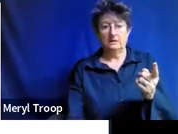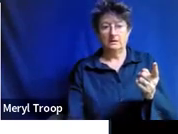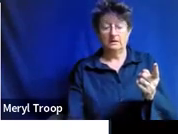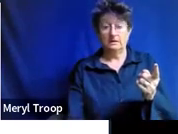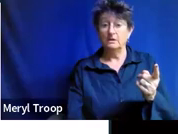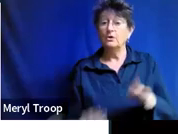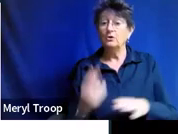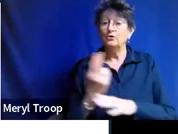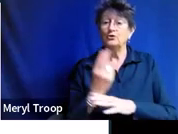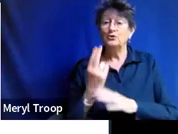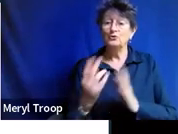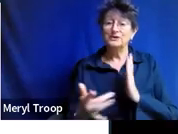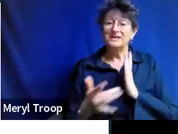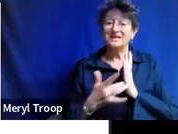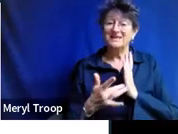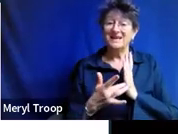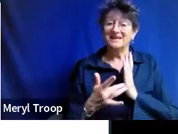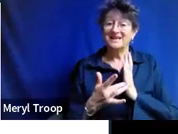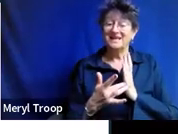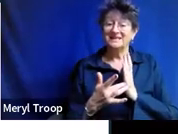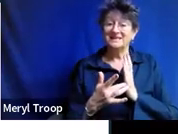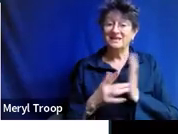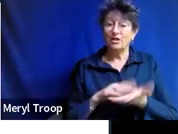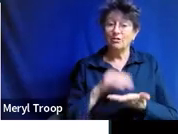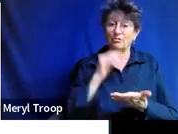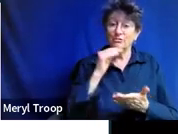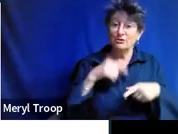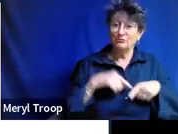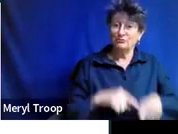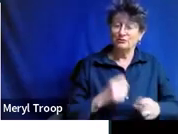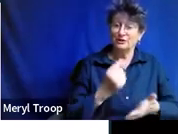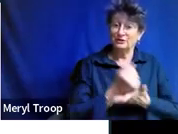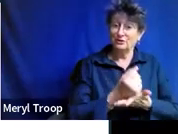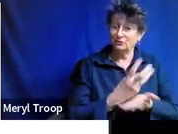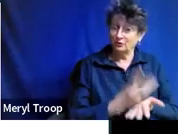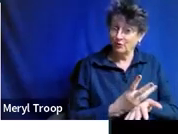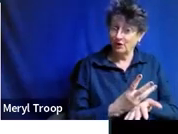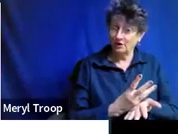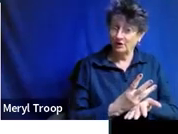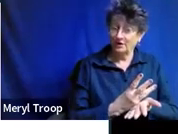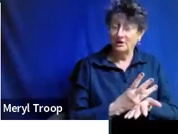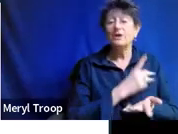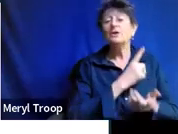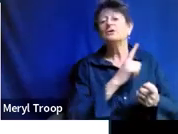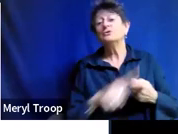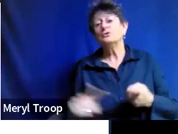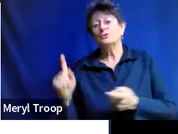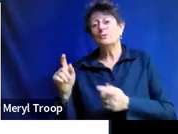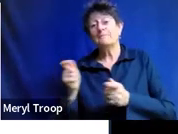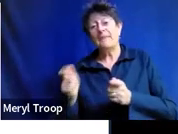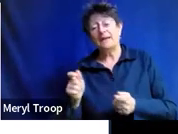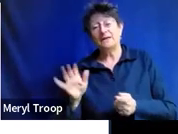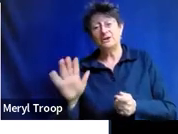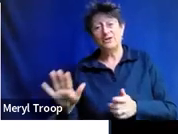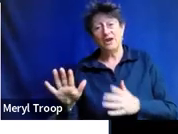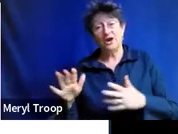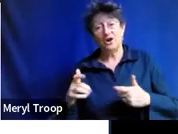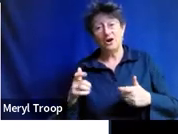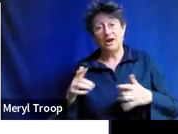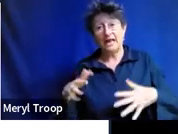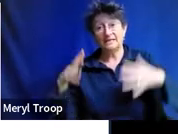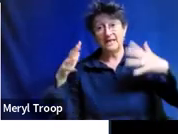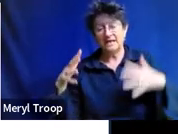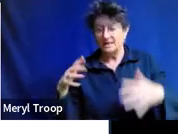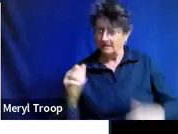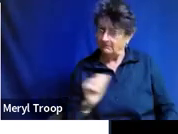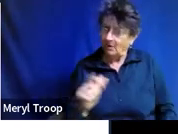Using the techniques learned during social work to manage anxiety, right? Everybody's gonna need that kind of thing.